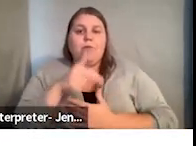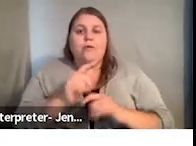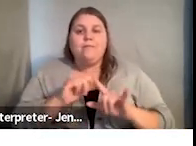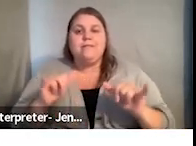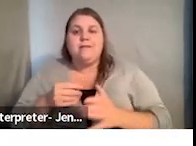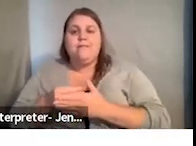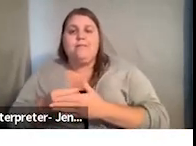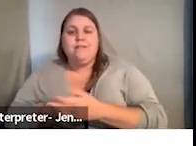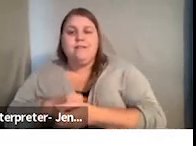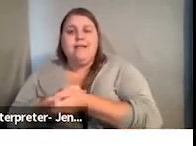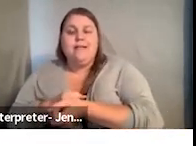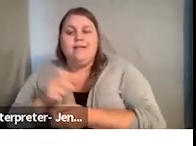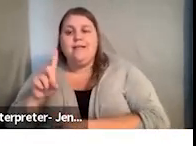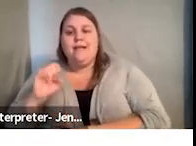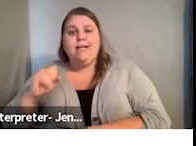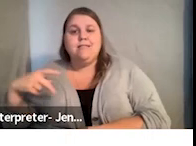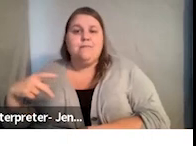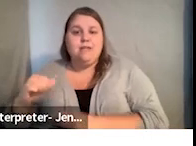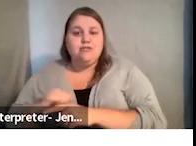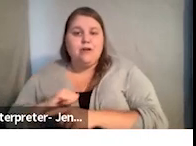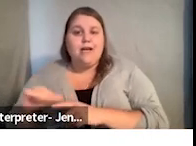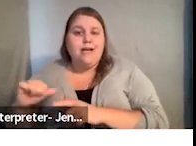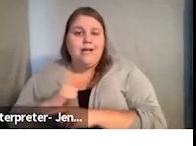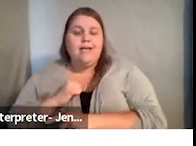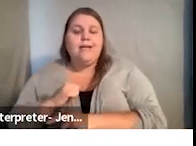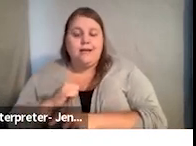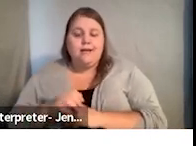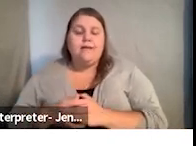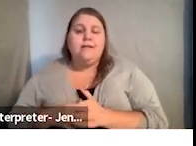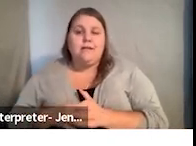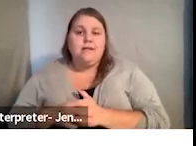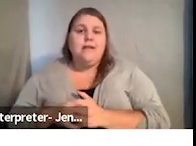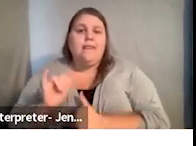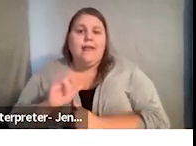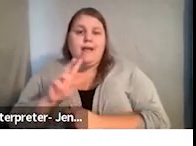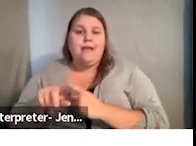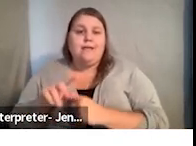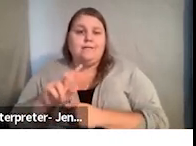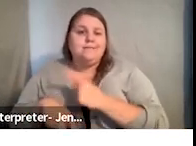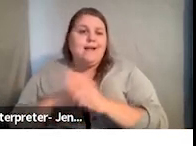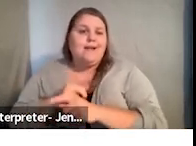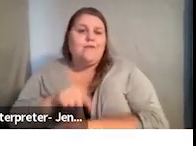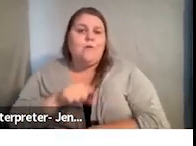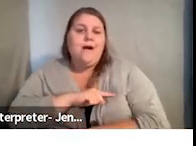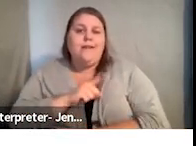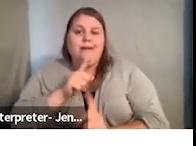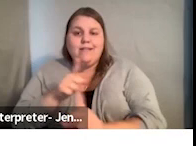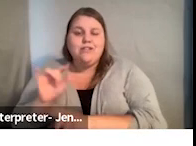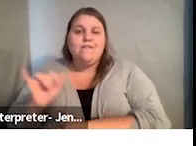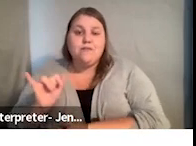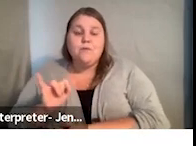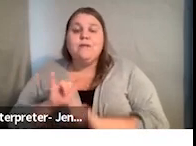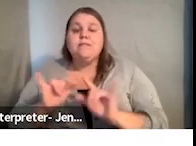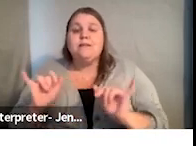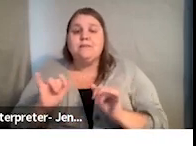funding DSP training and through that same kind of quality initiative within that pilot project, and also funding